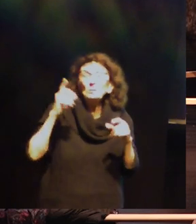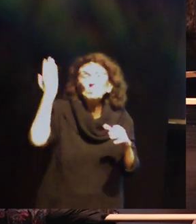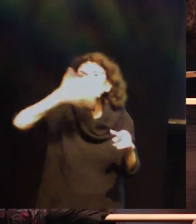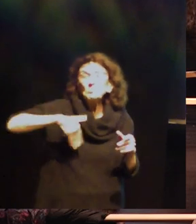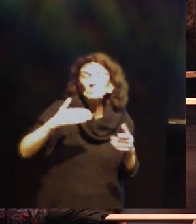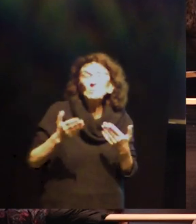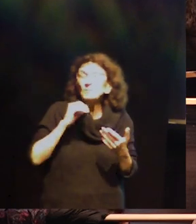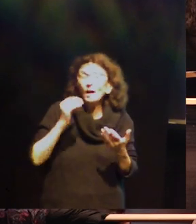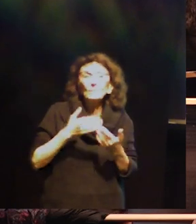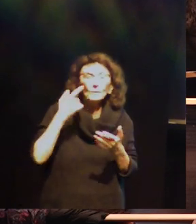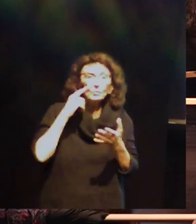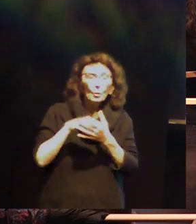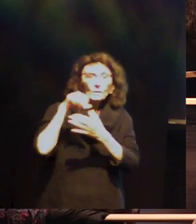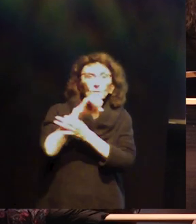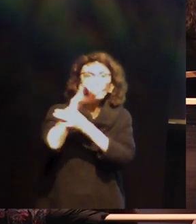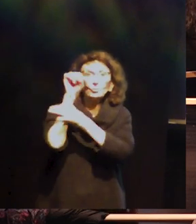He's actually straighter now, if you can.